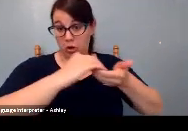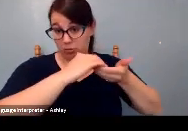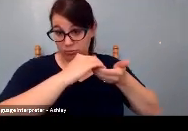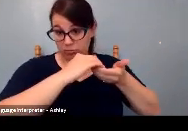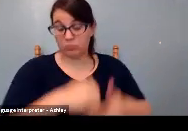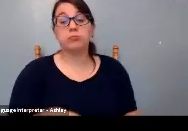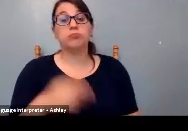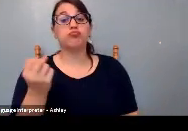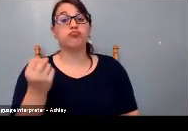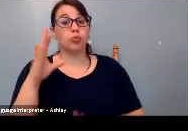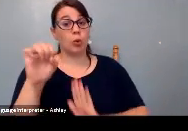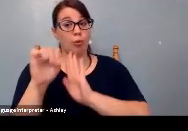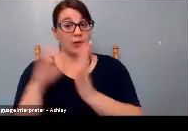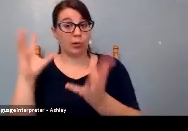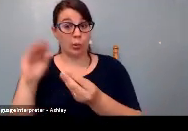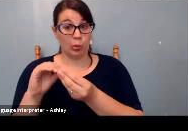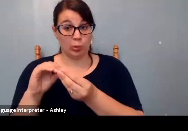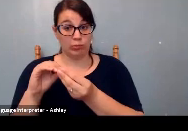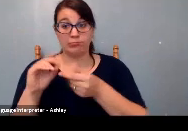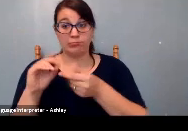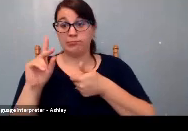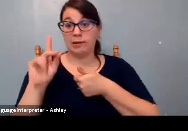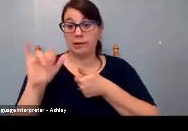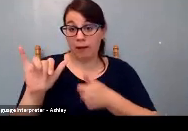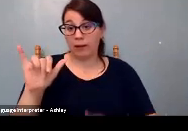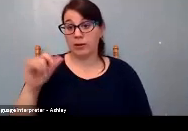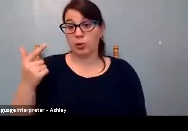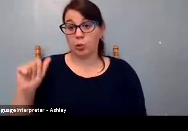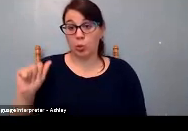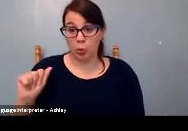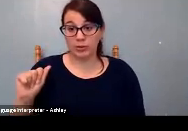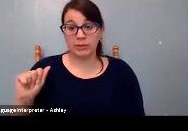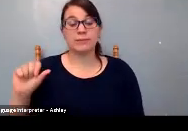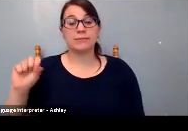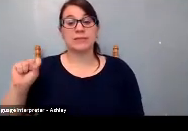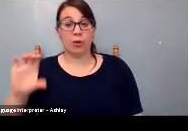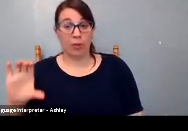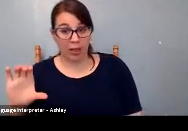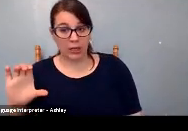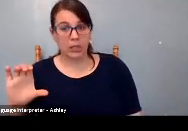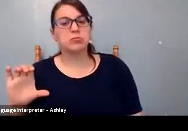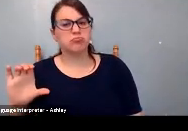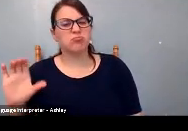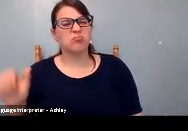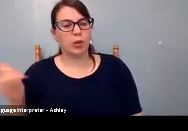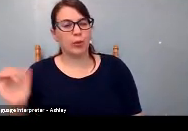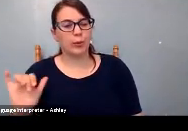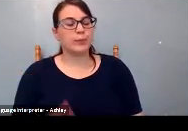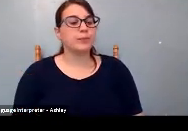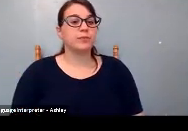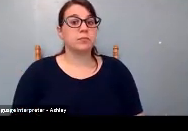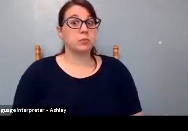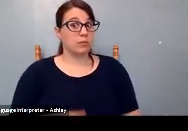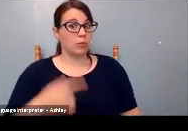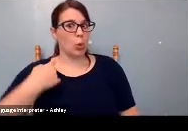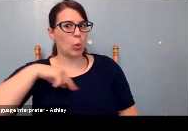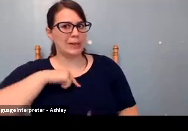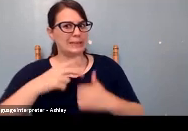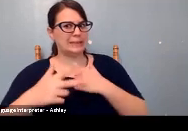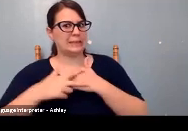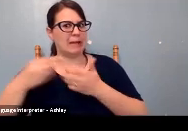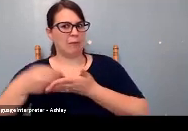including Kentucky, Georgia, South Carolina. Bottom line, West Virginia saved a lot of money by partnering with the